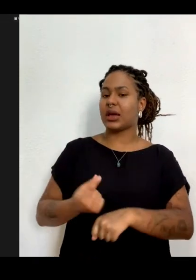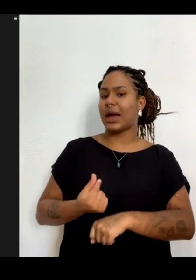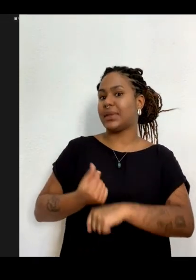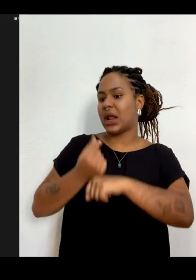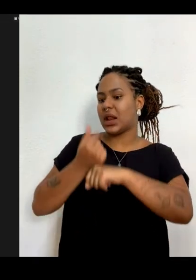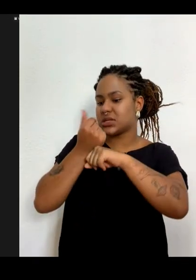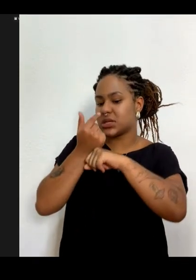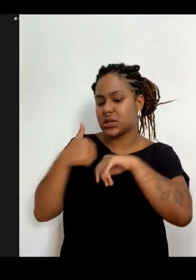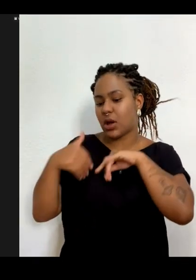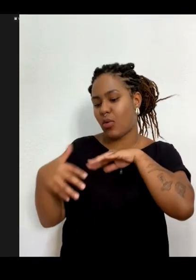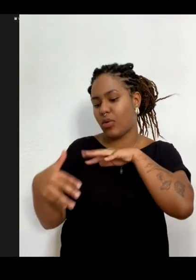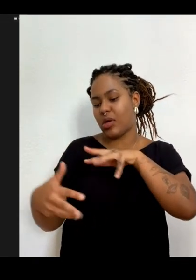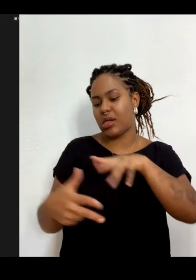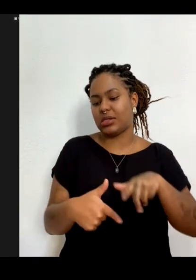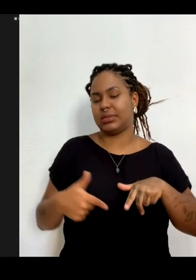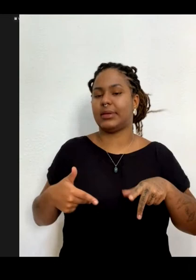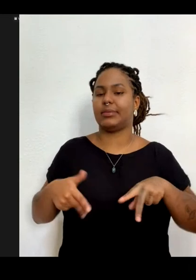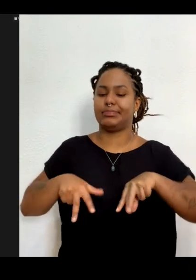foreign